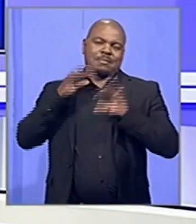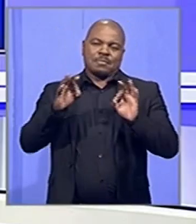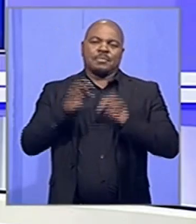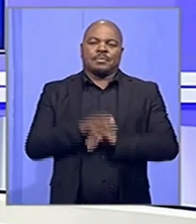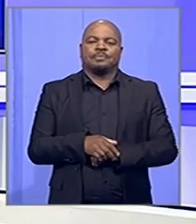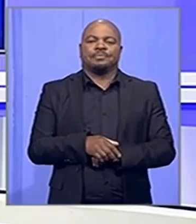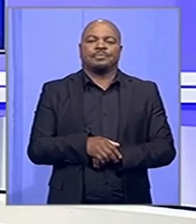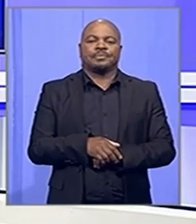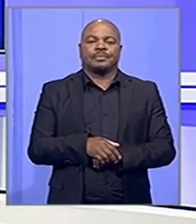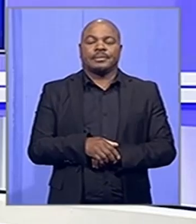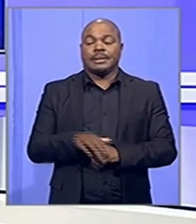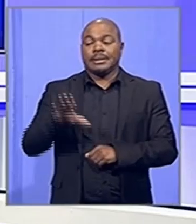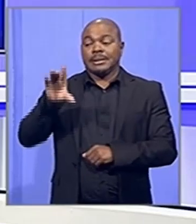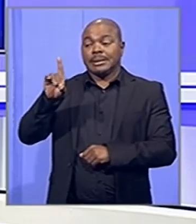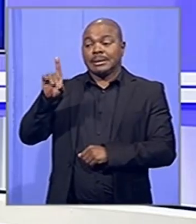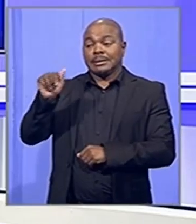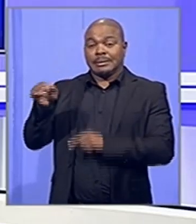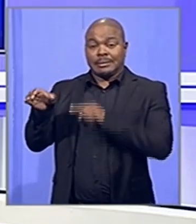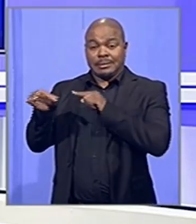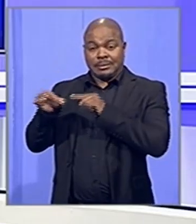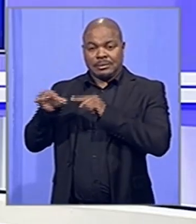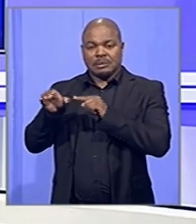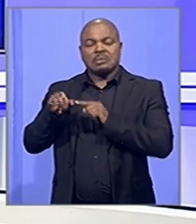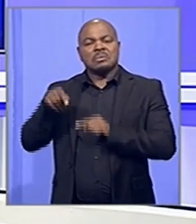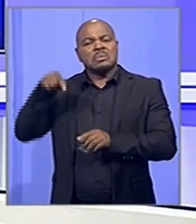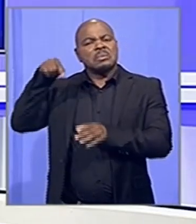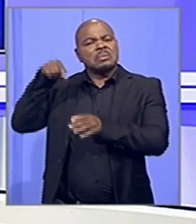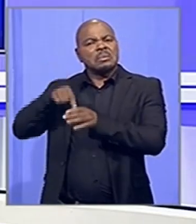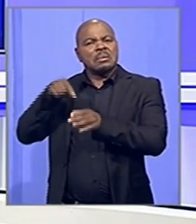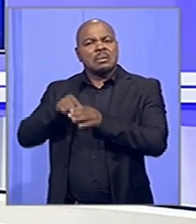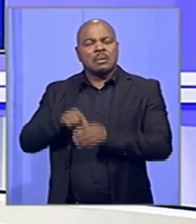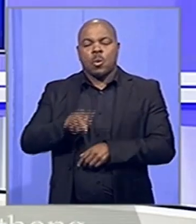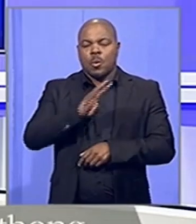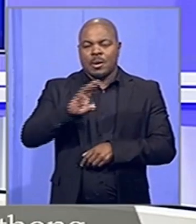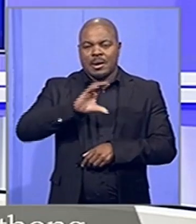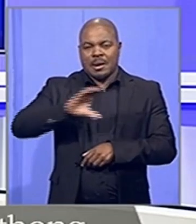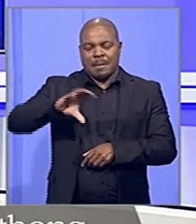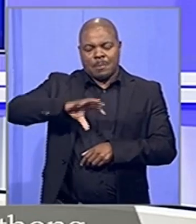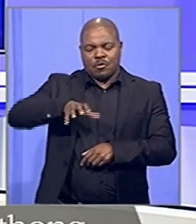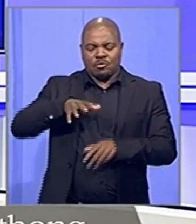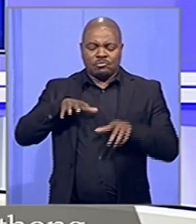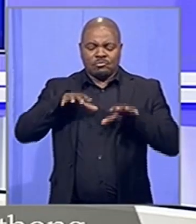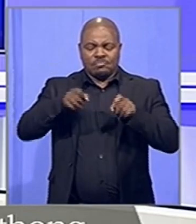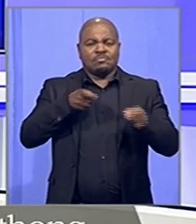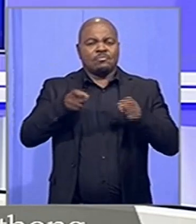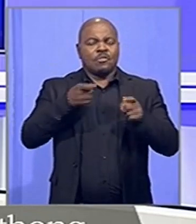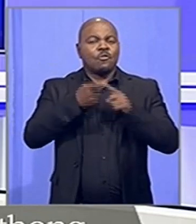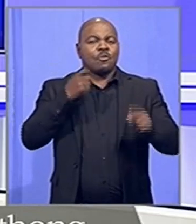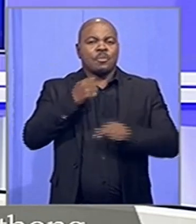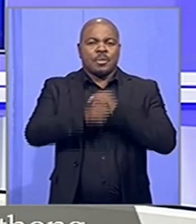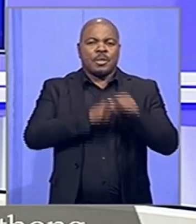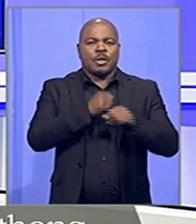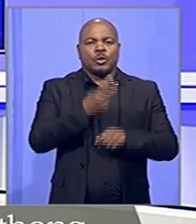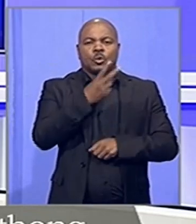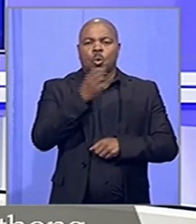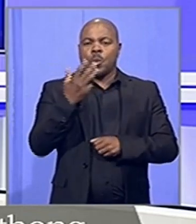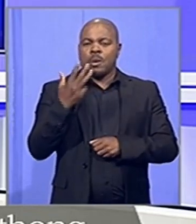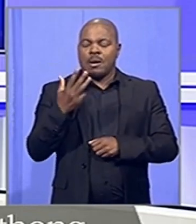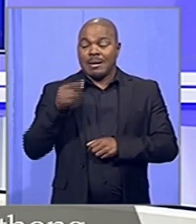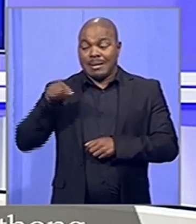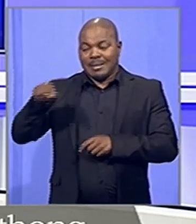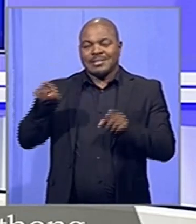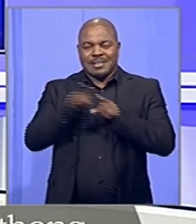Ho sa le jwalo, DA eo e saleng e busa province ya Western Cape ho tloha ka 2009 ke o mong wa mekga